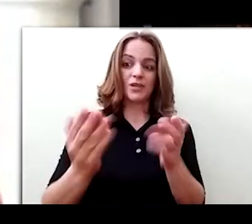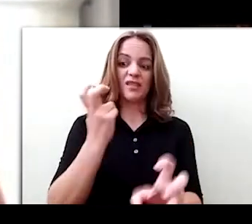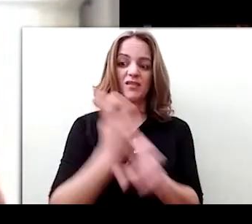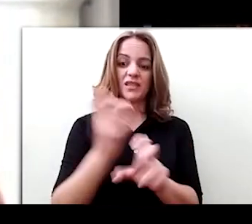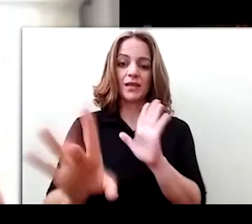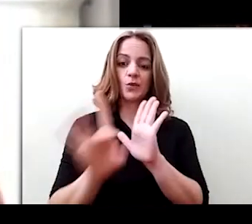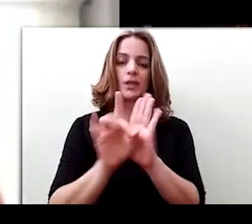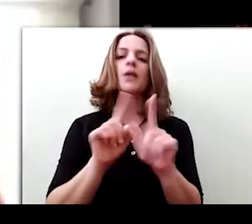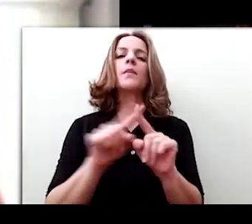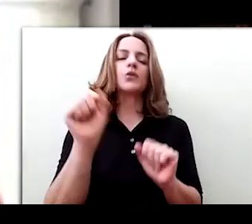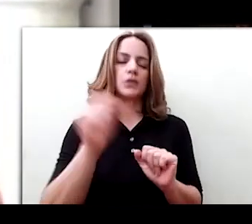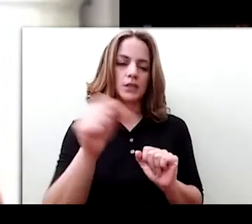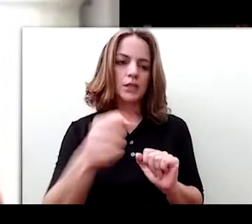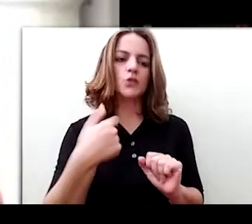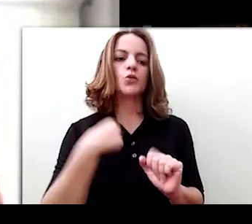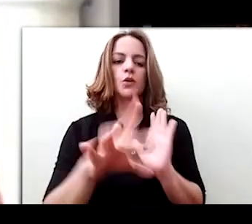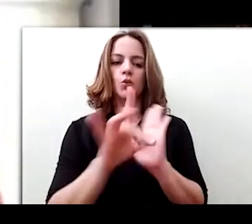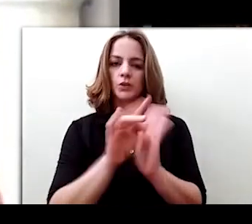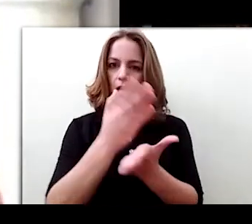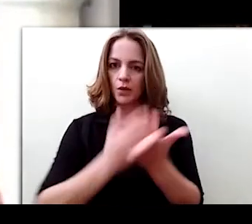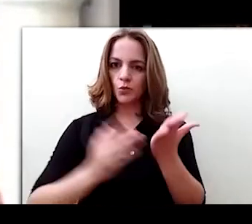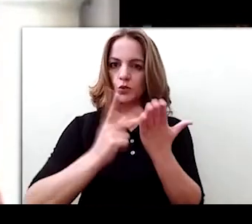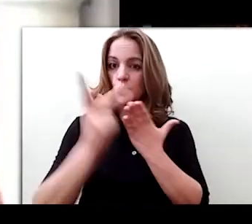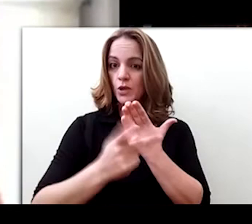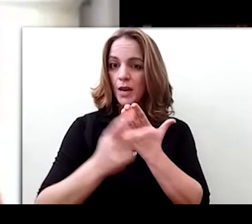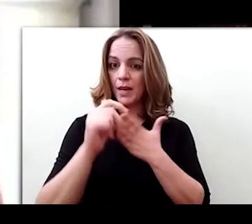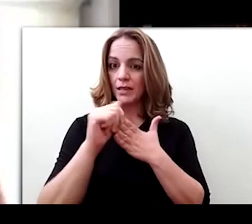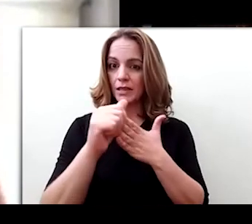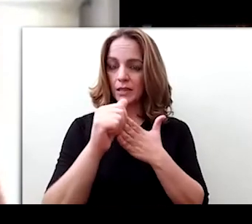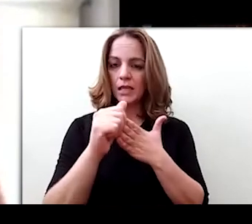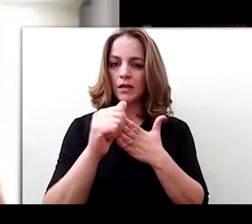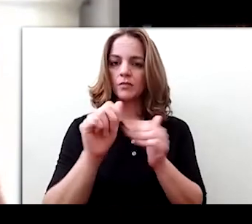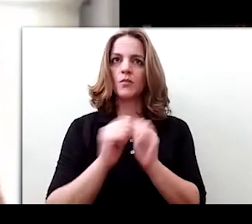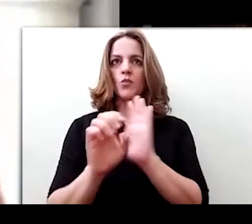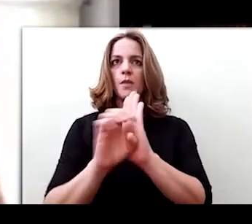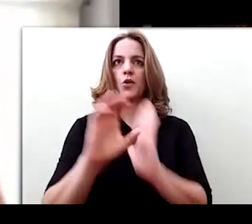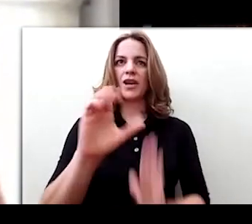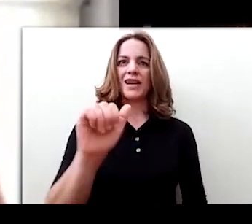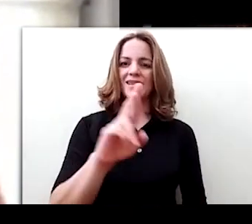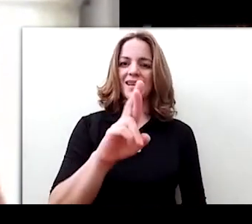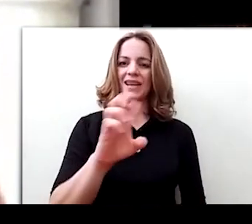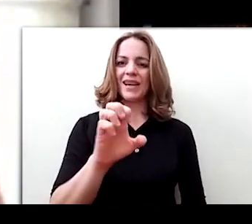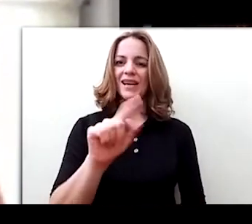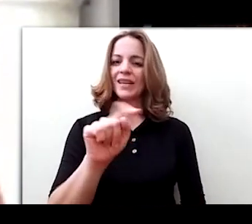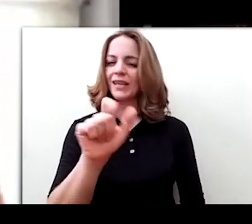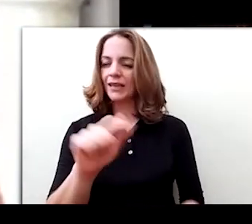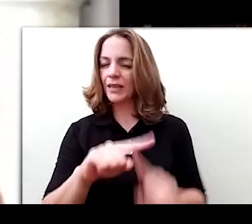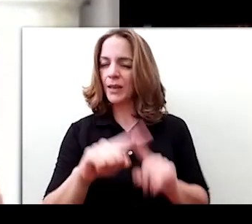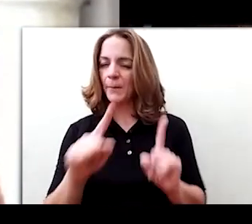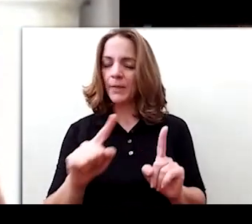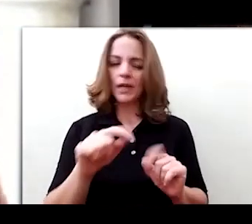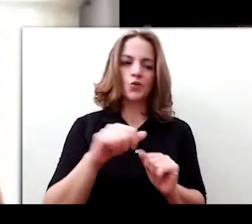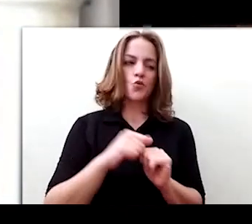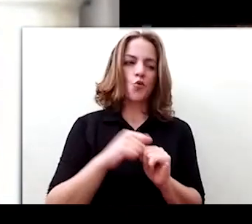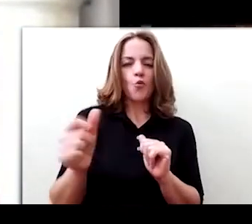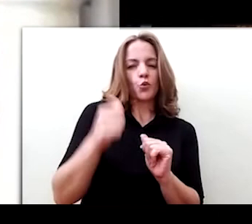pilot at NYU, La Carreta, the ox cart, and a couple other ones that he produced